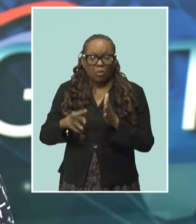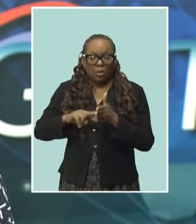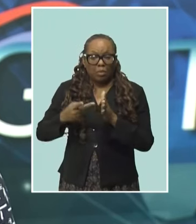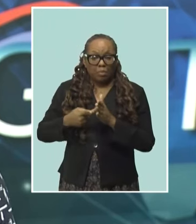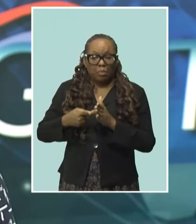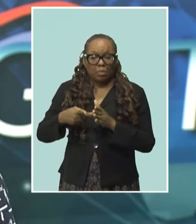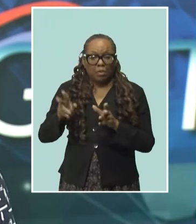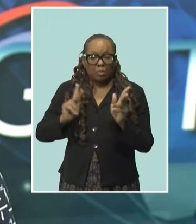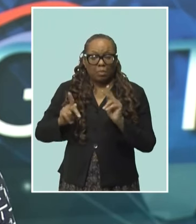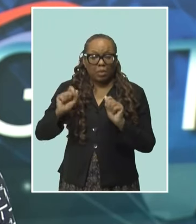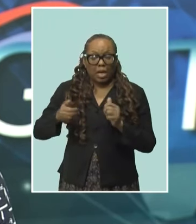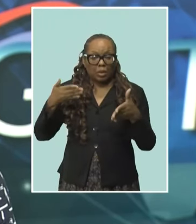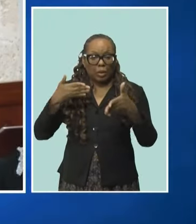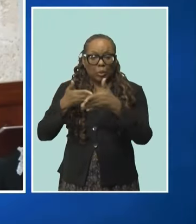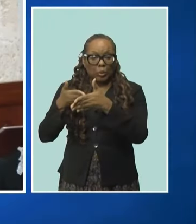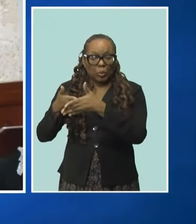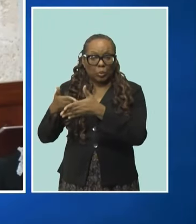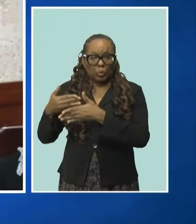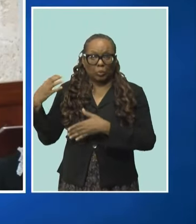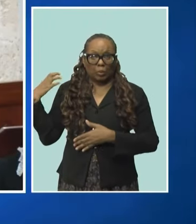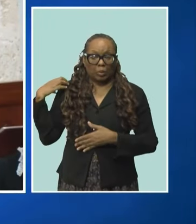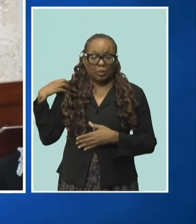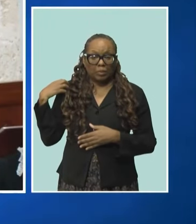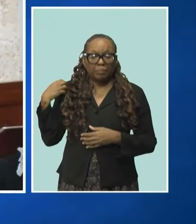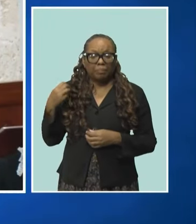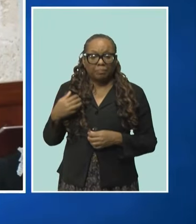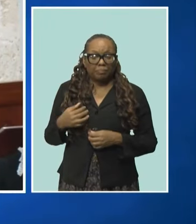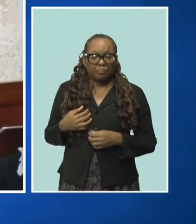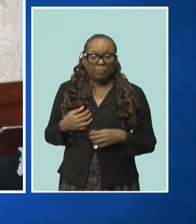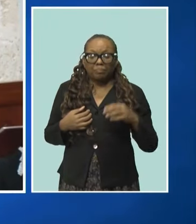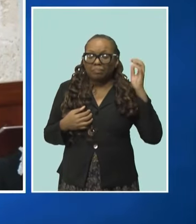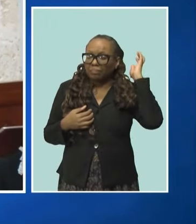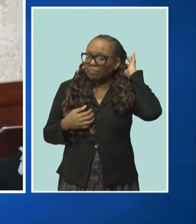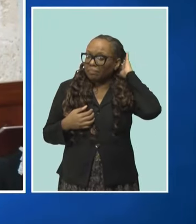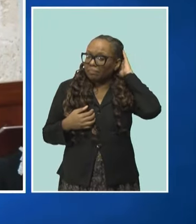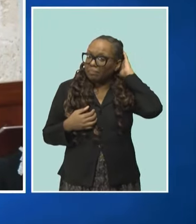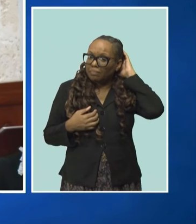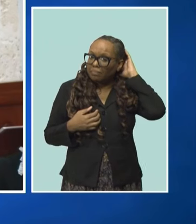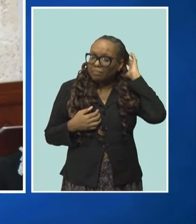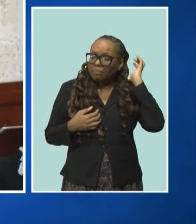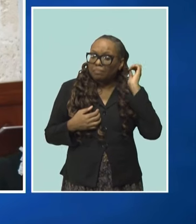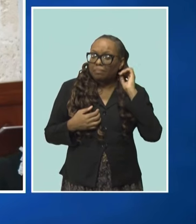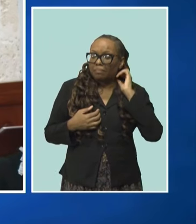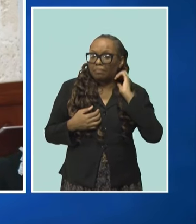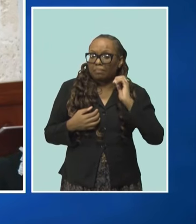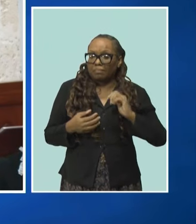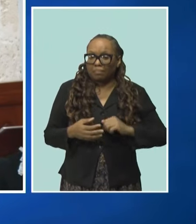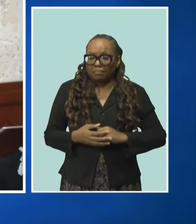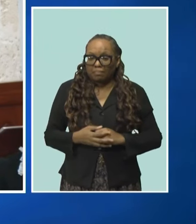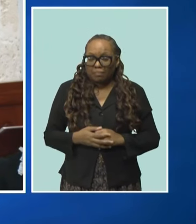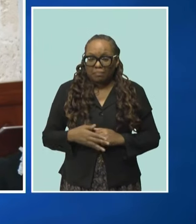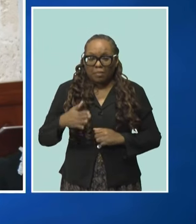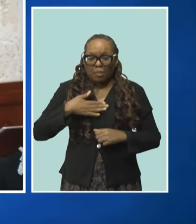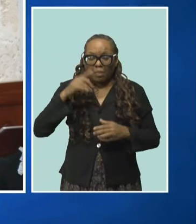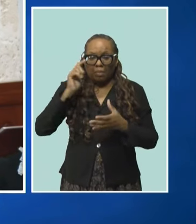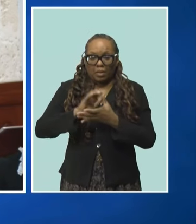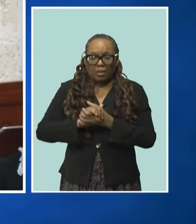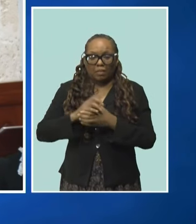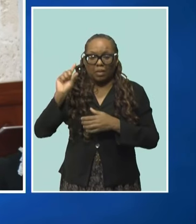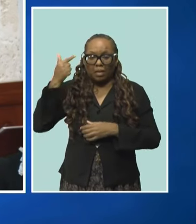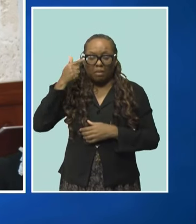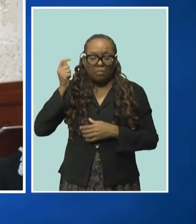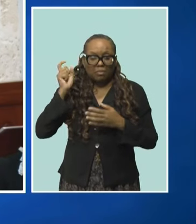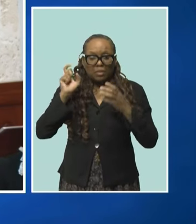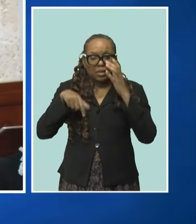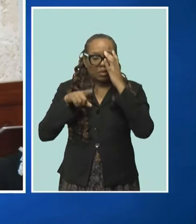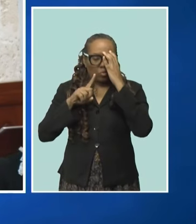employees. It is my belief that government should come out and openly support